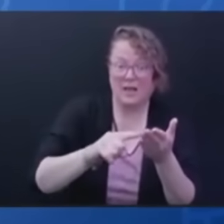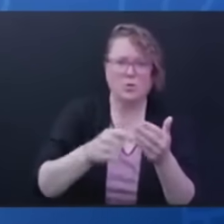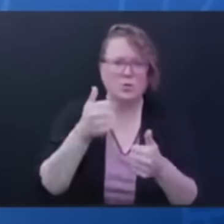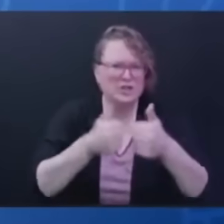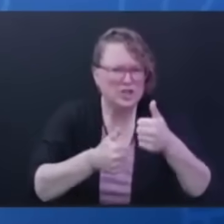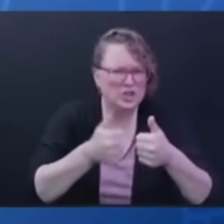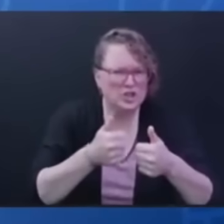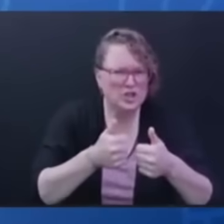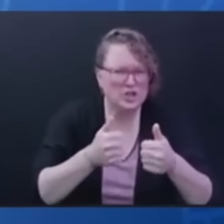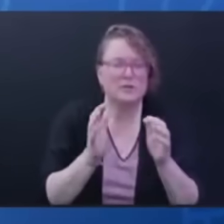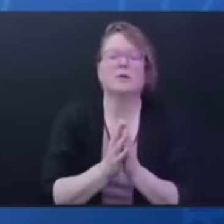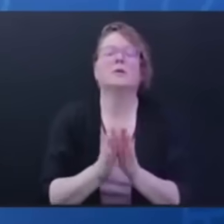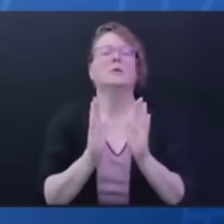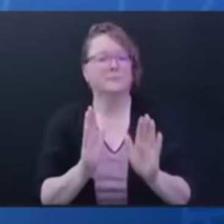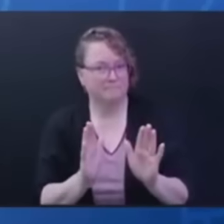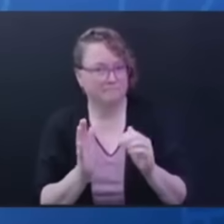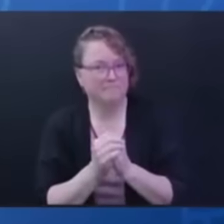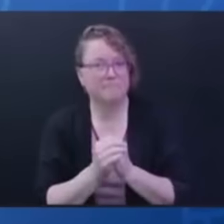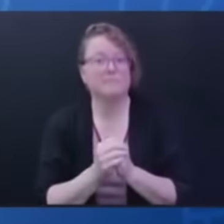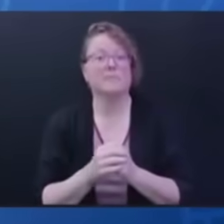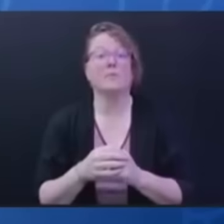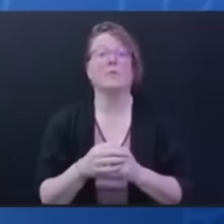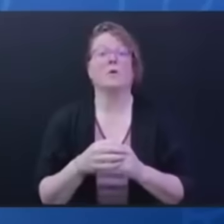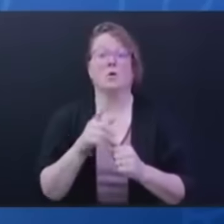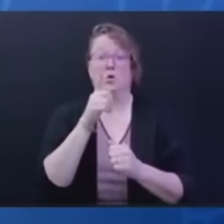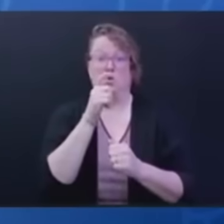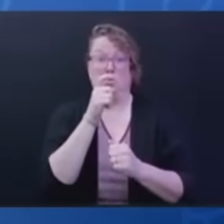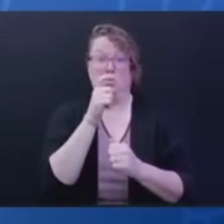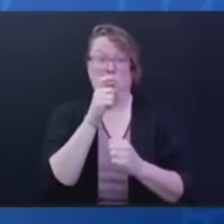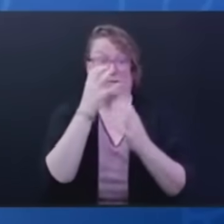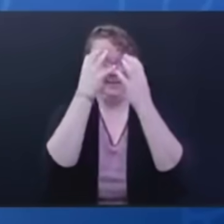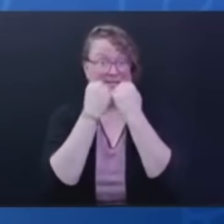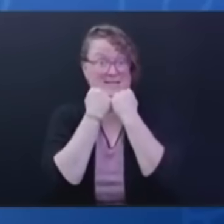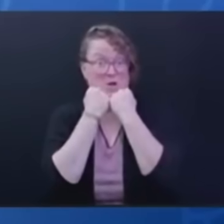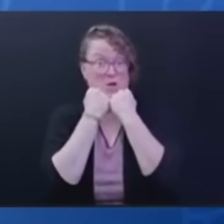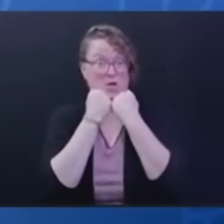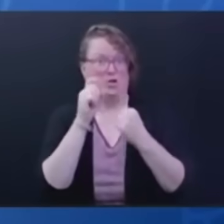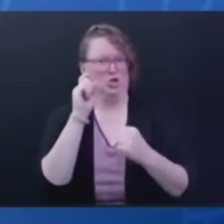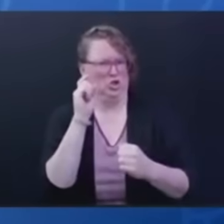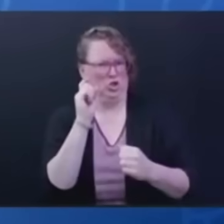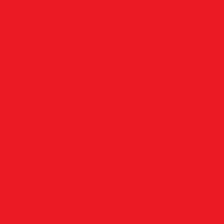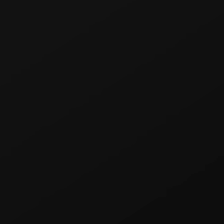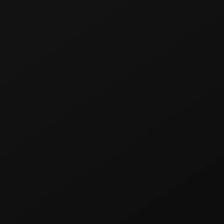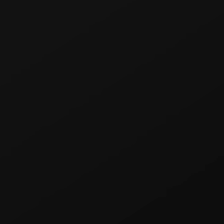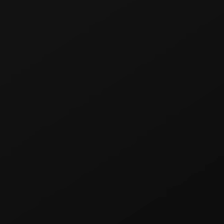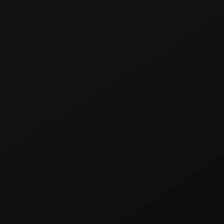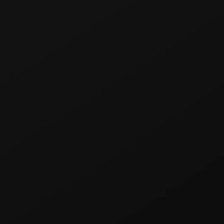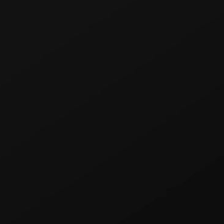to that is we want the perpetrators to be held accountable and are supportive of any efforts to that end.